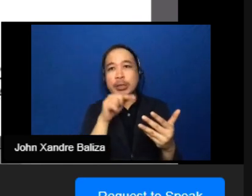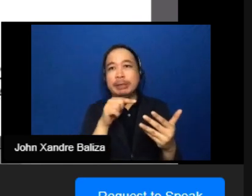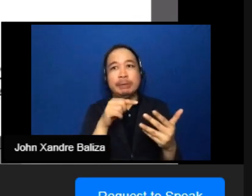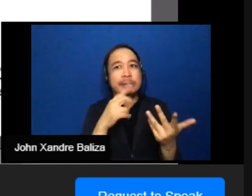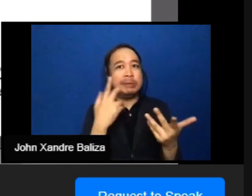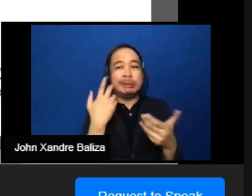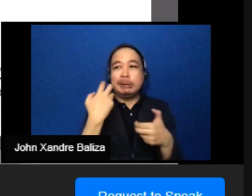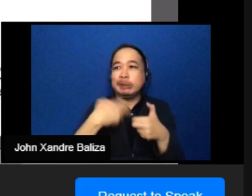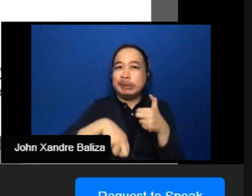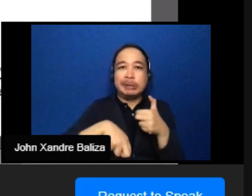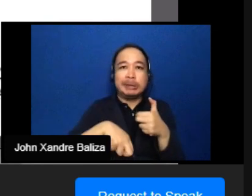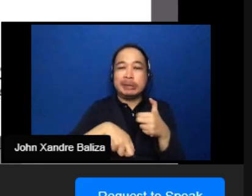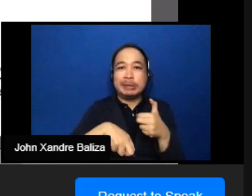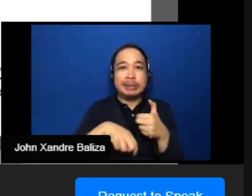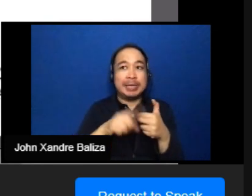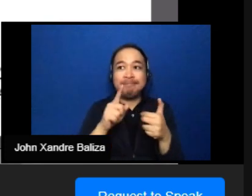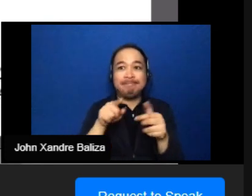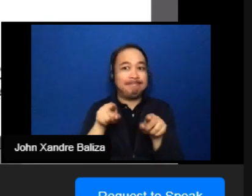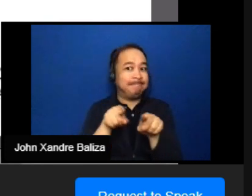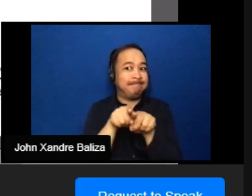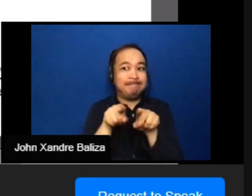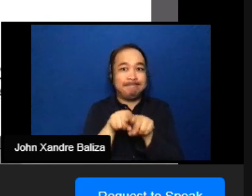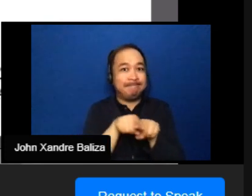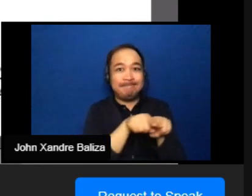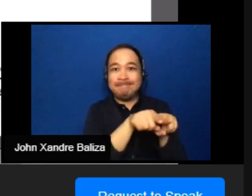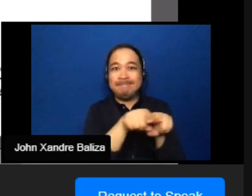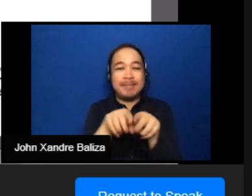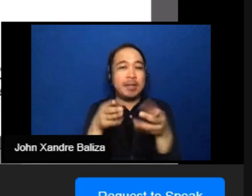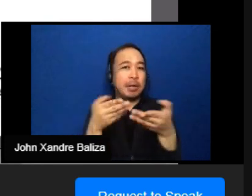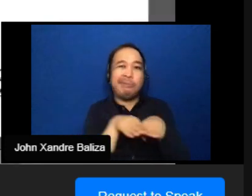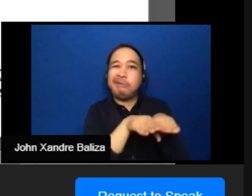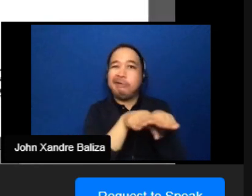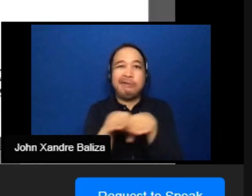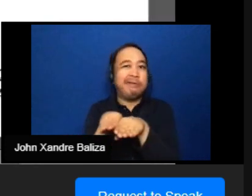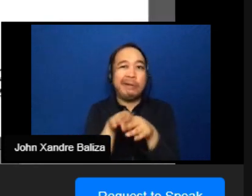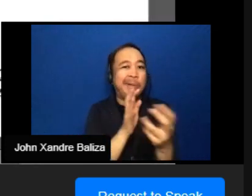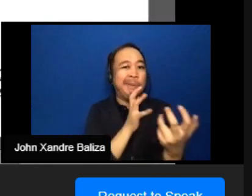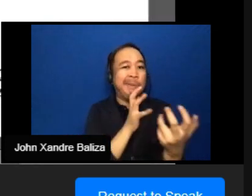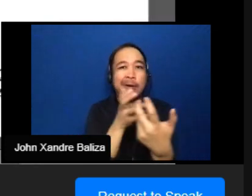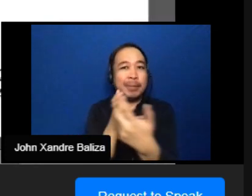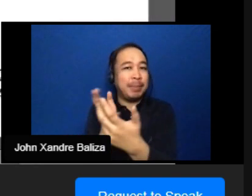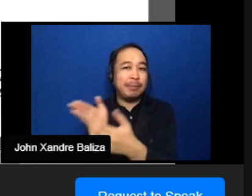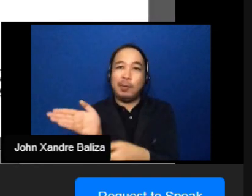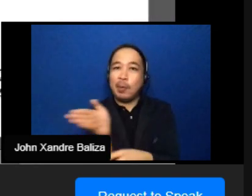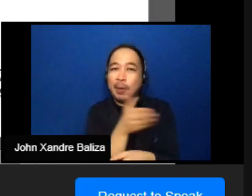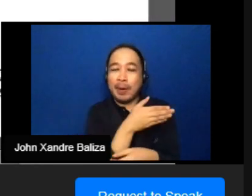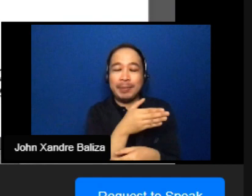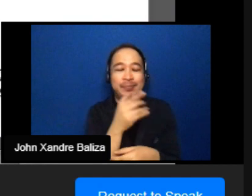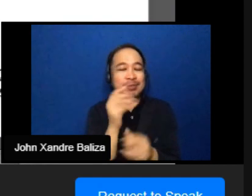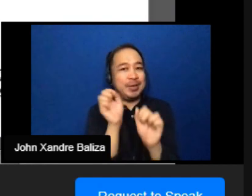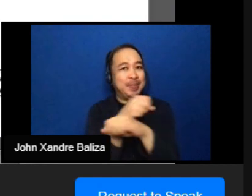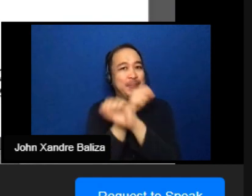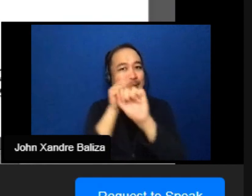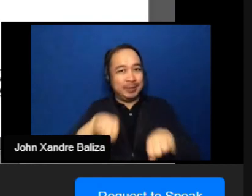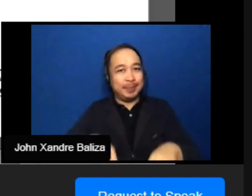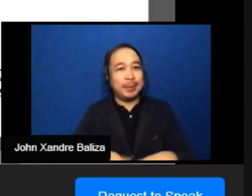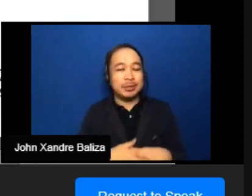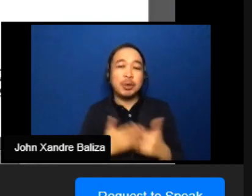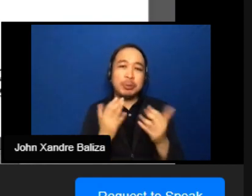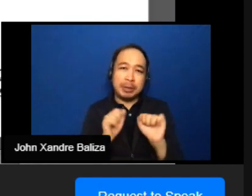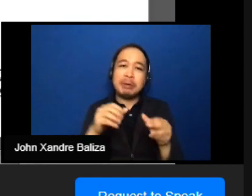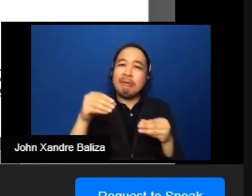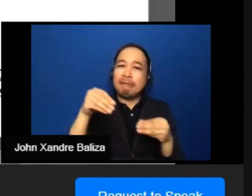have a one-size-fits-all. So we would seek the indulgence of the delegates on those. Thank you, Madam Chair. Thank you very